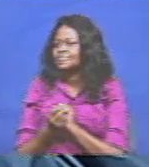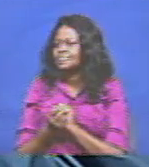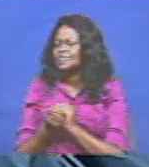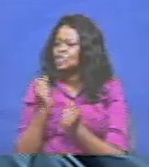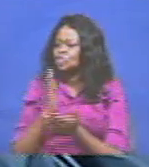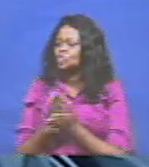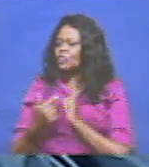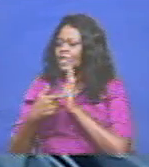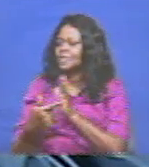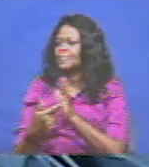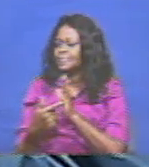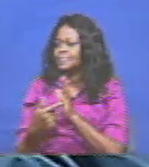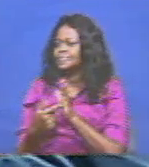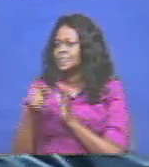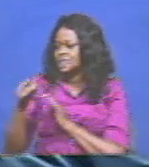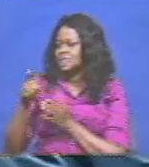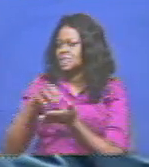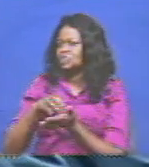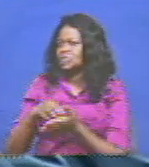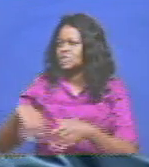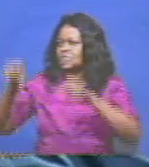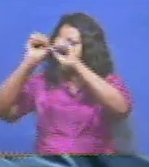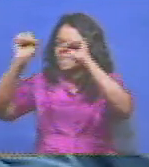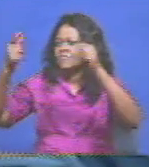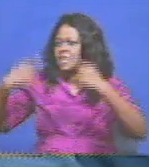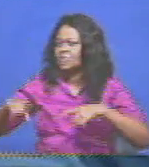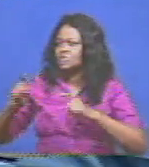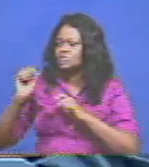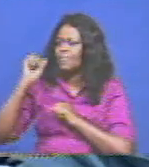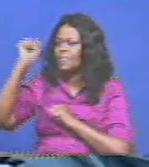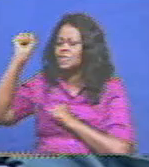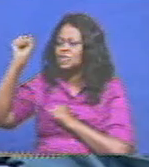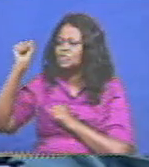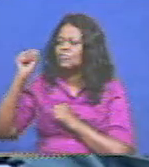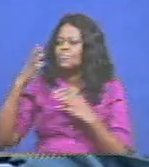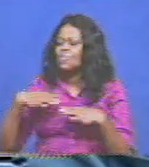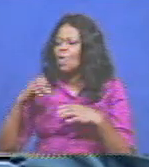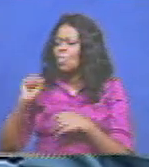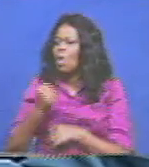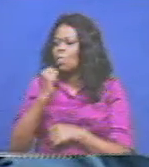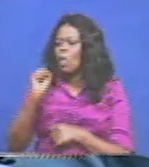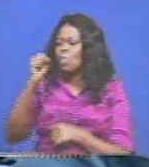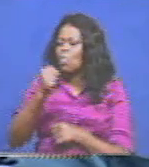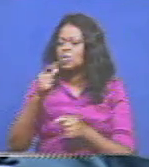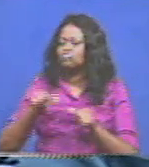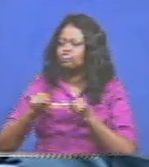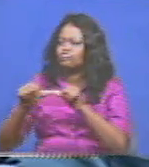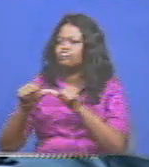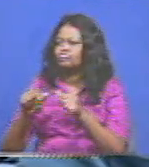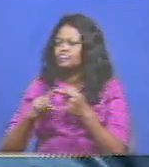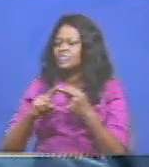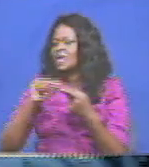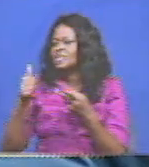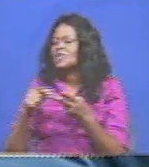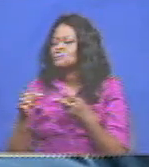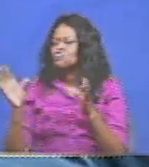yes. The worst thing is that, in fact, the president has allowed mm-hmm. the politics of Tanga Tanga to go on mm-hmm. and is equally allowed the politics of Kiereweke